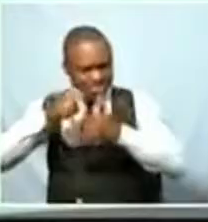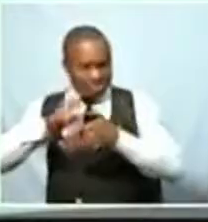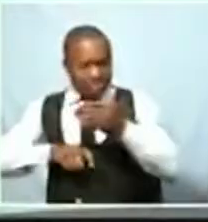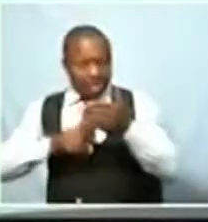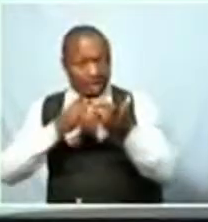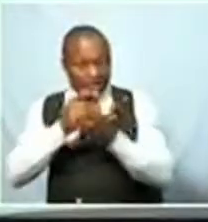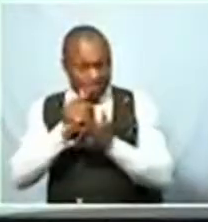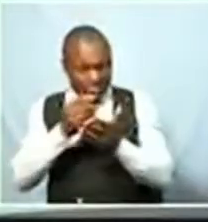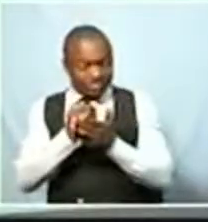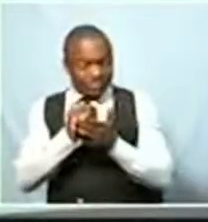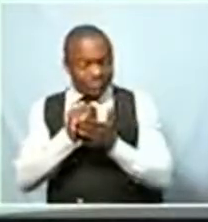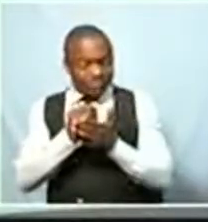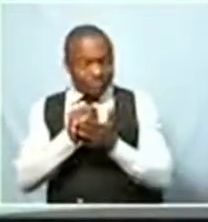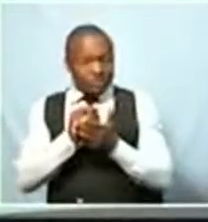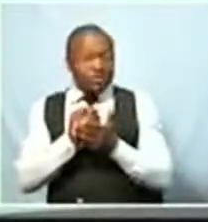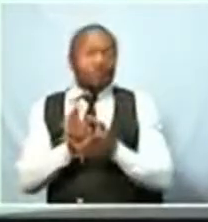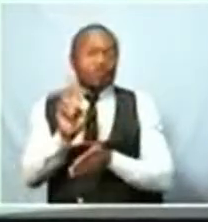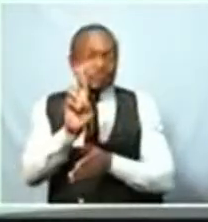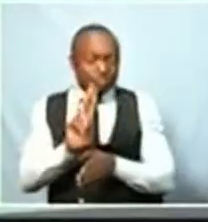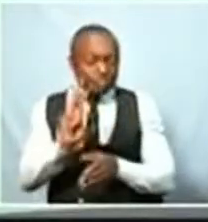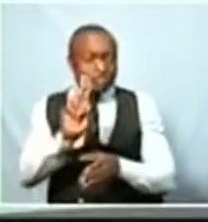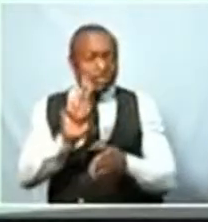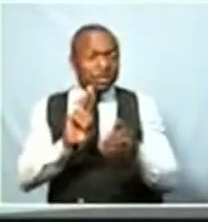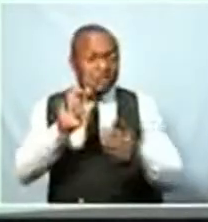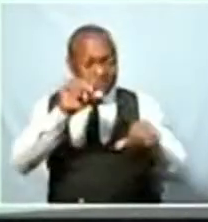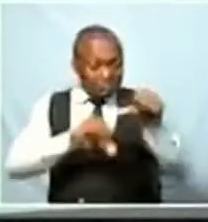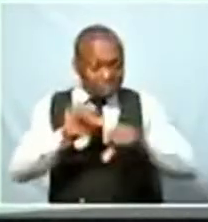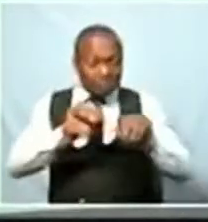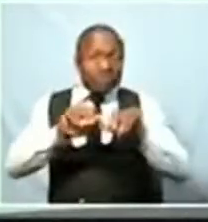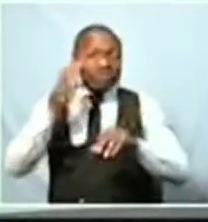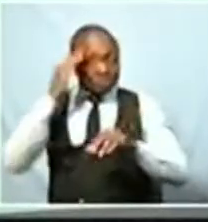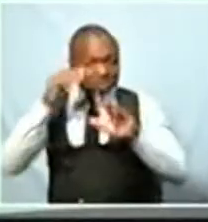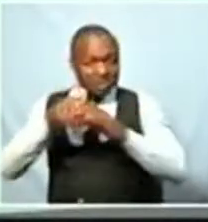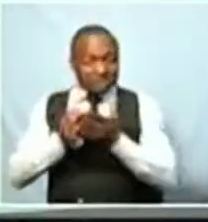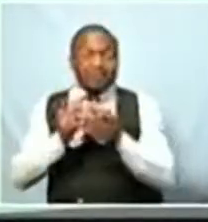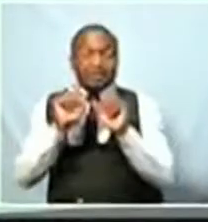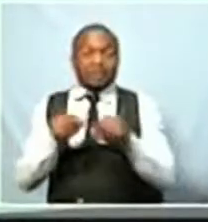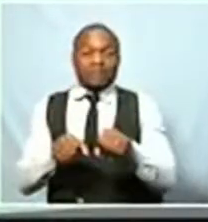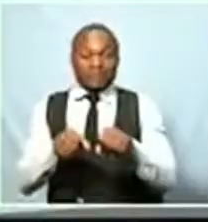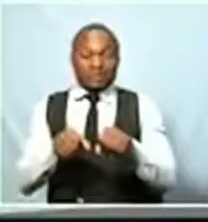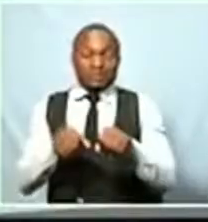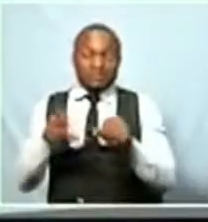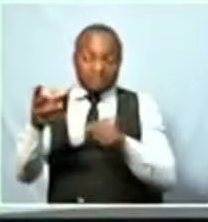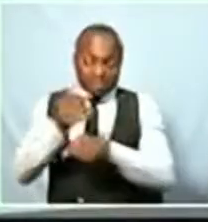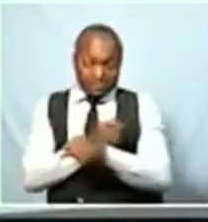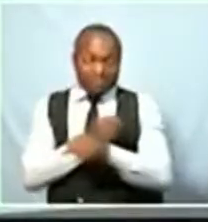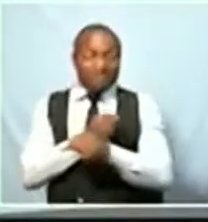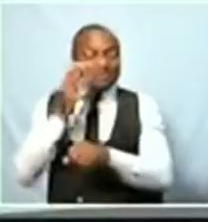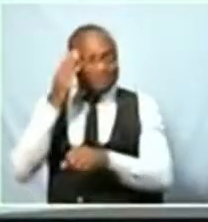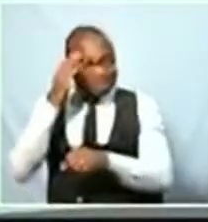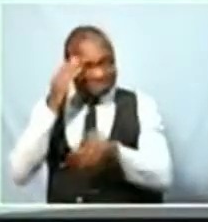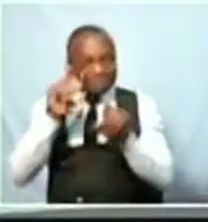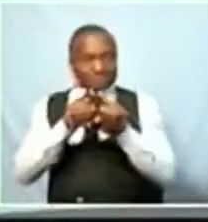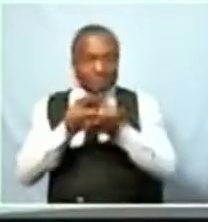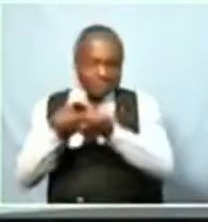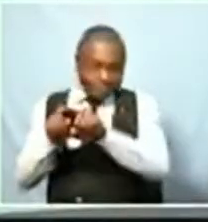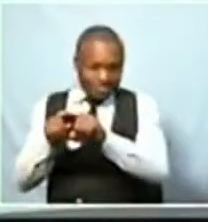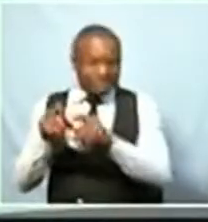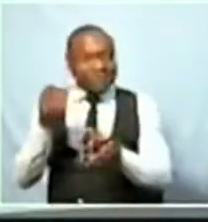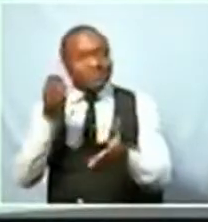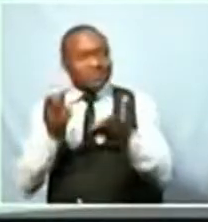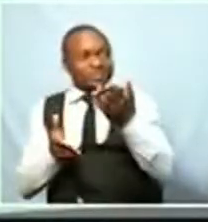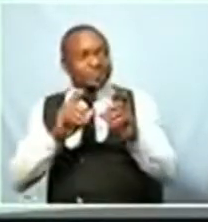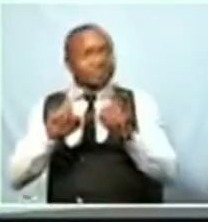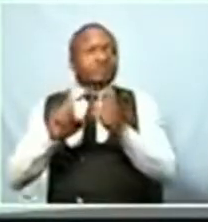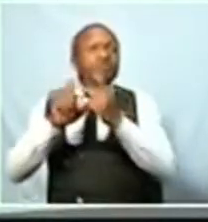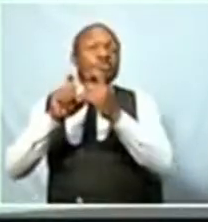incur when we audit them. So we know how much we can actually expect from them. We know also that maybe the